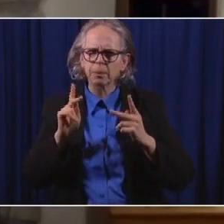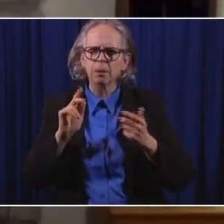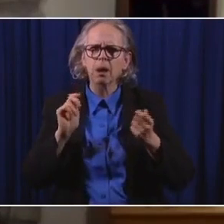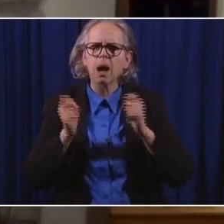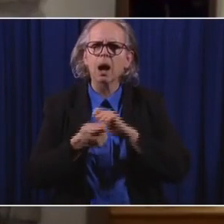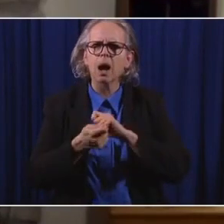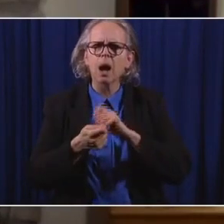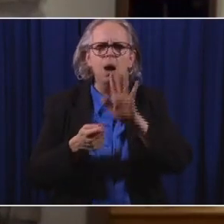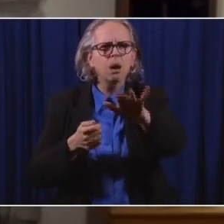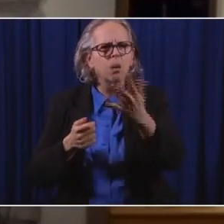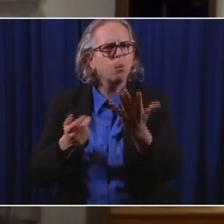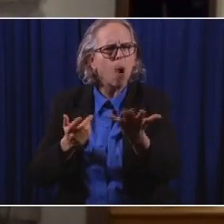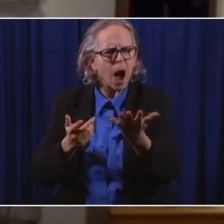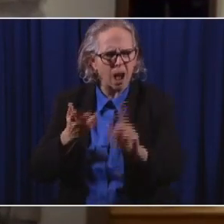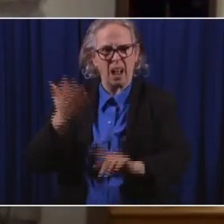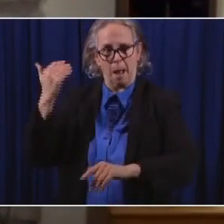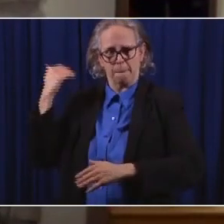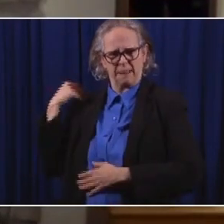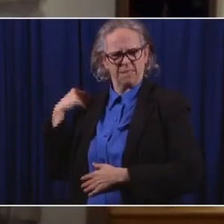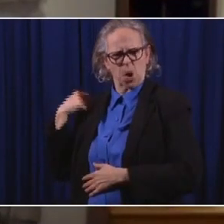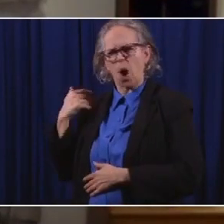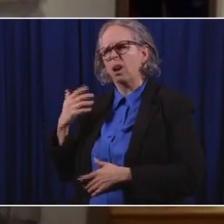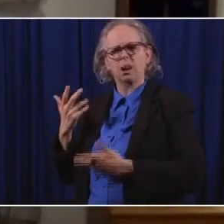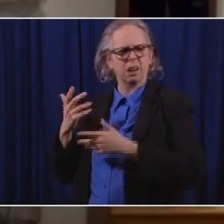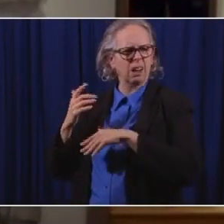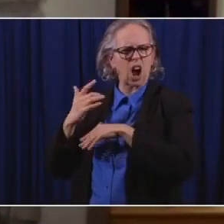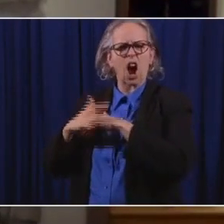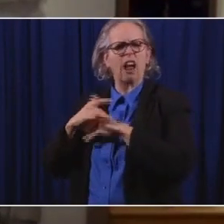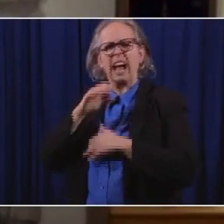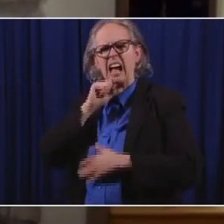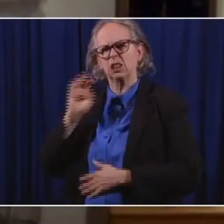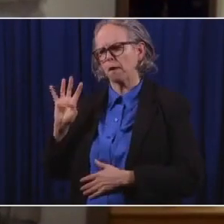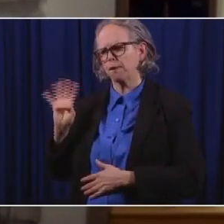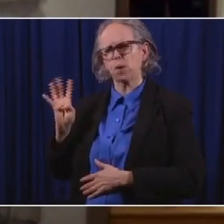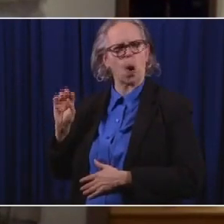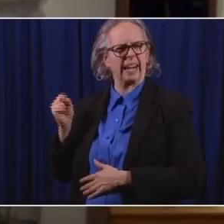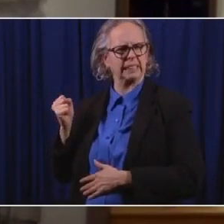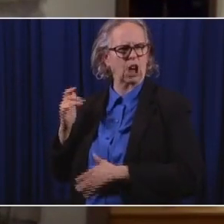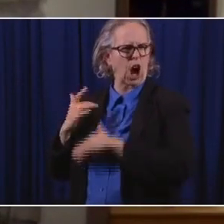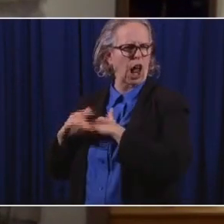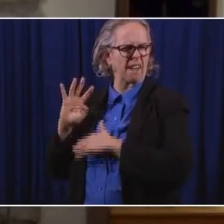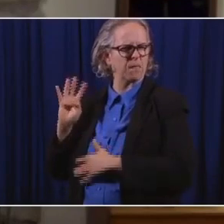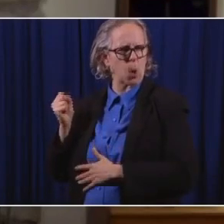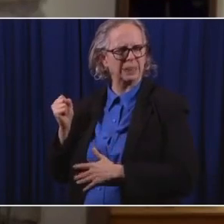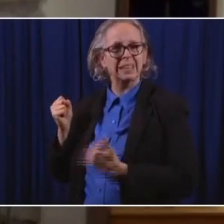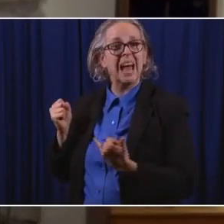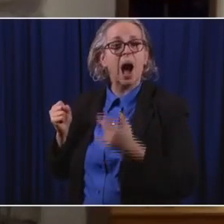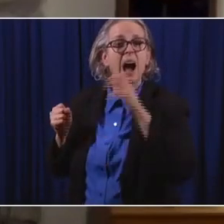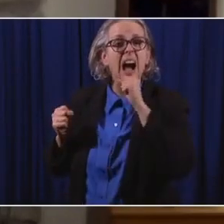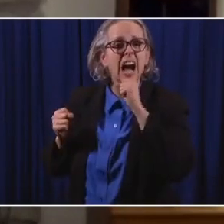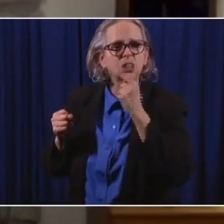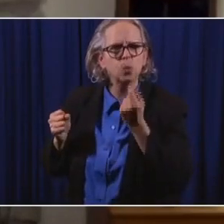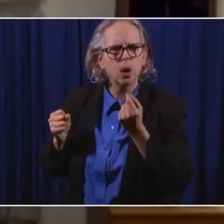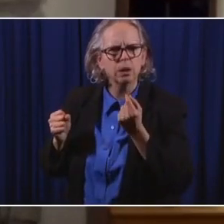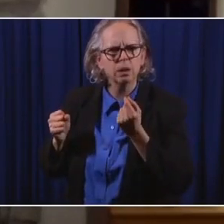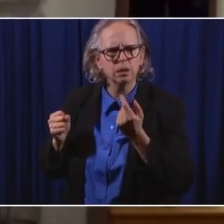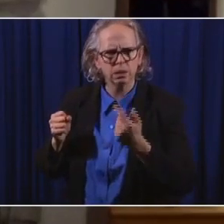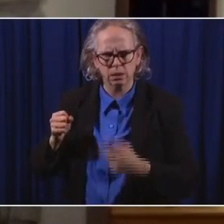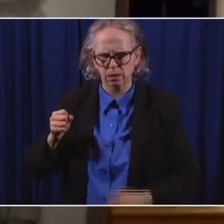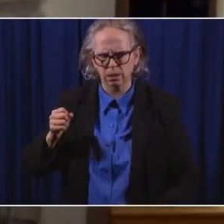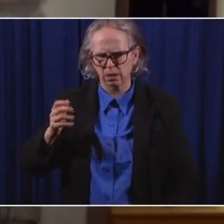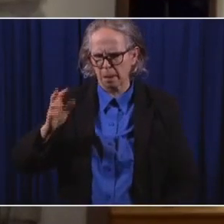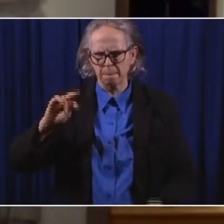an increase in the age or the average age. If you recall back in June, July, when we saw that significant